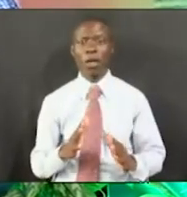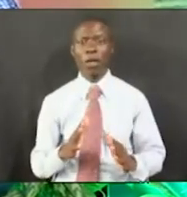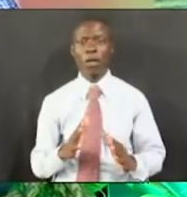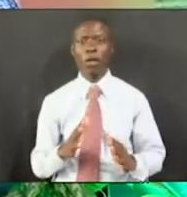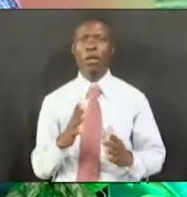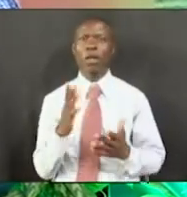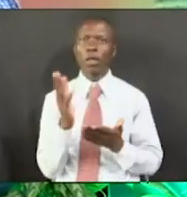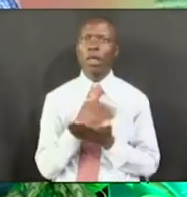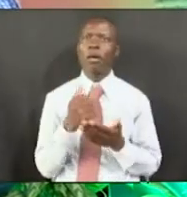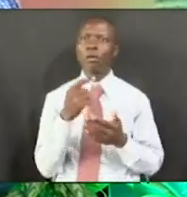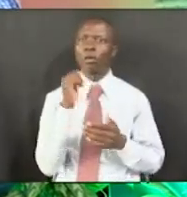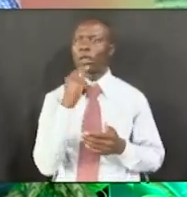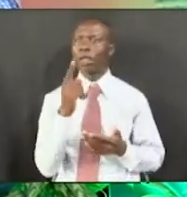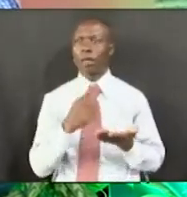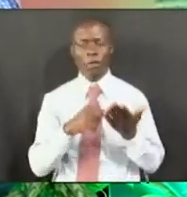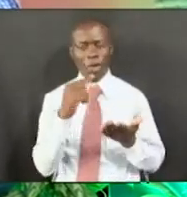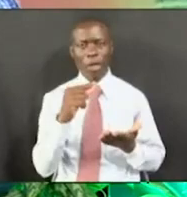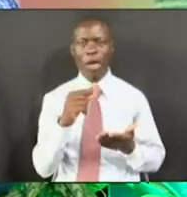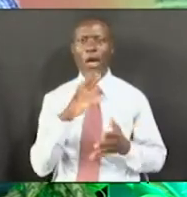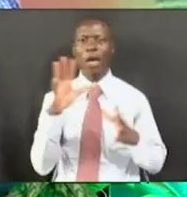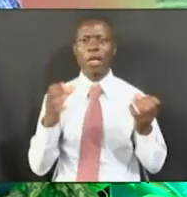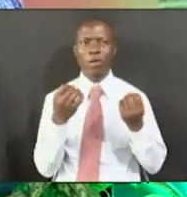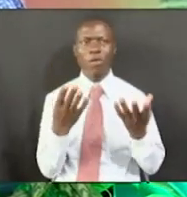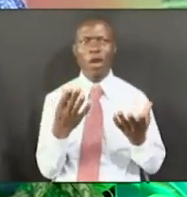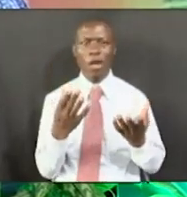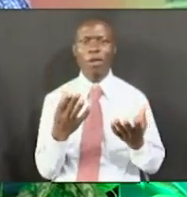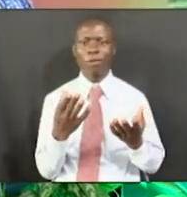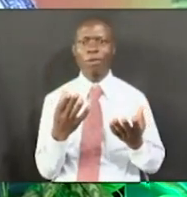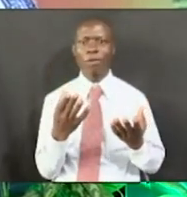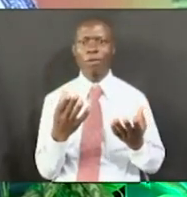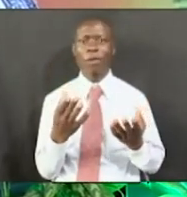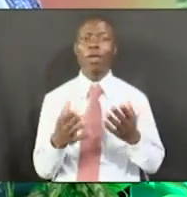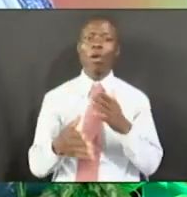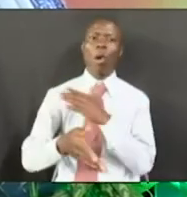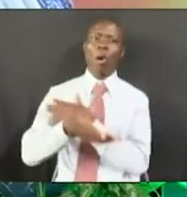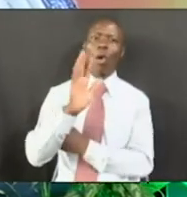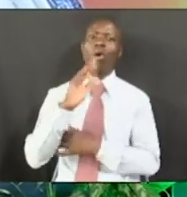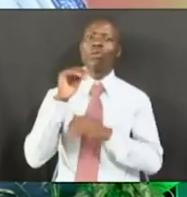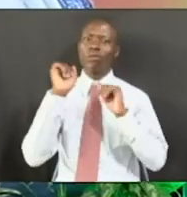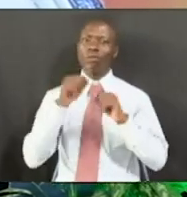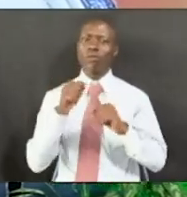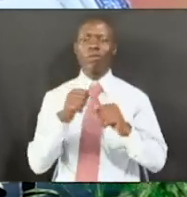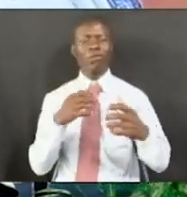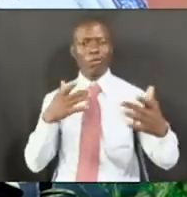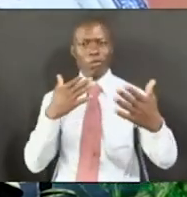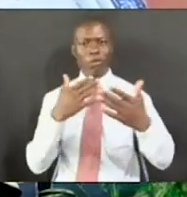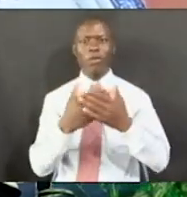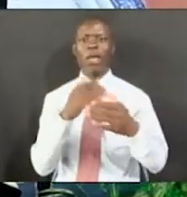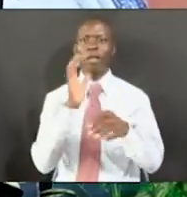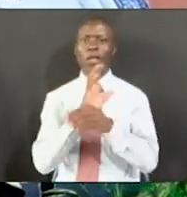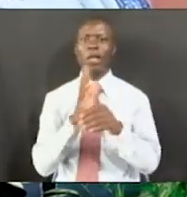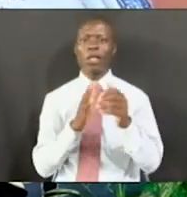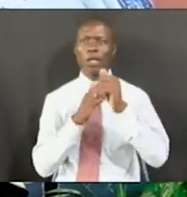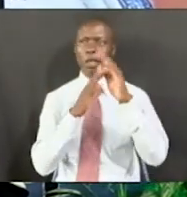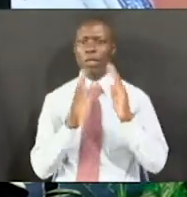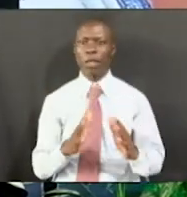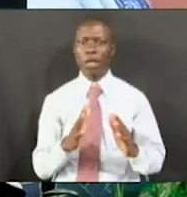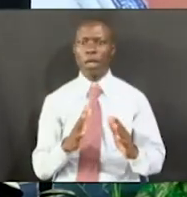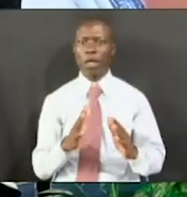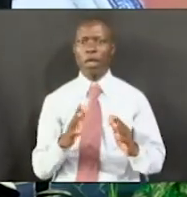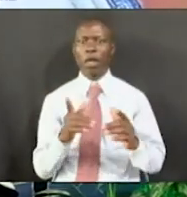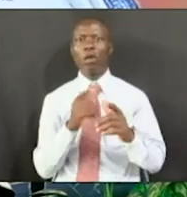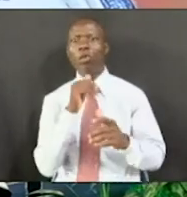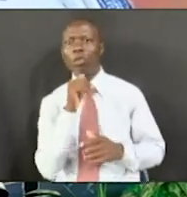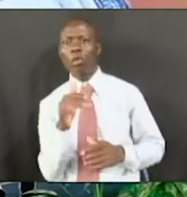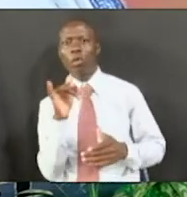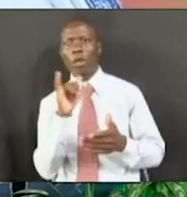grace. Hey, hallelujah. God can make you a church leader. Not because you have a connection with him,